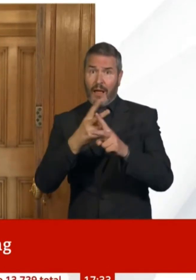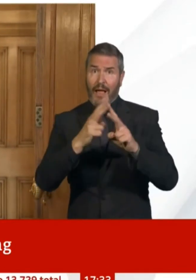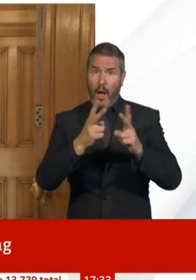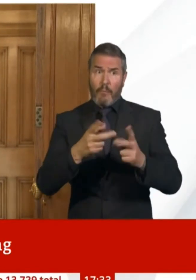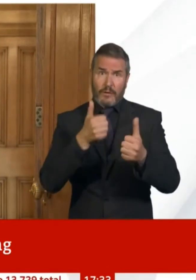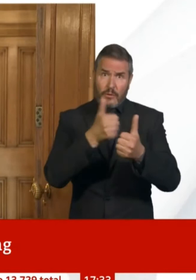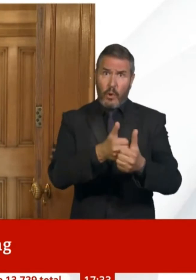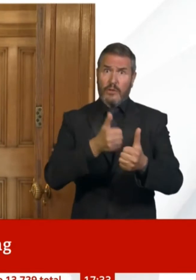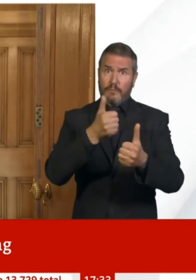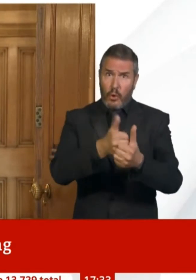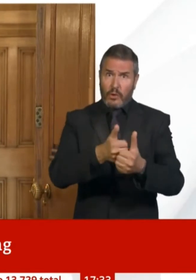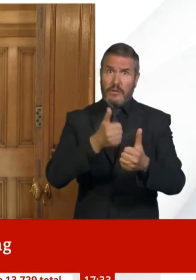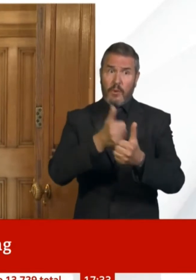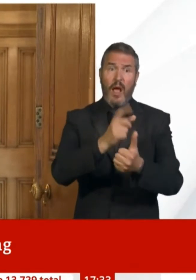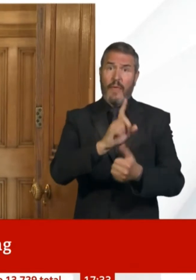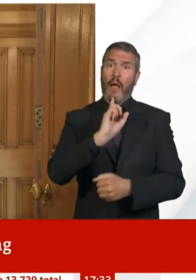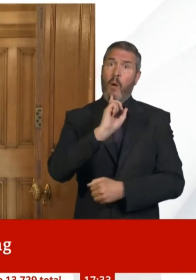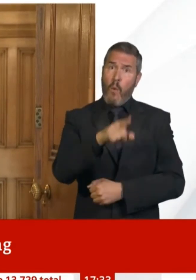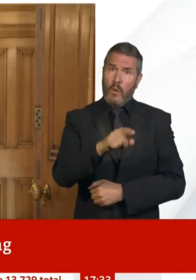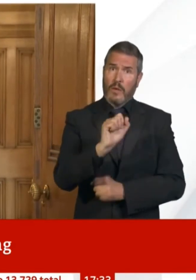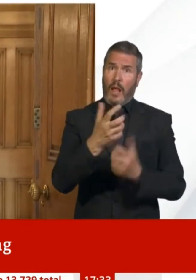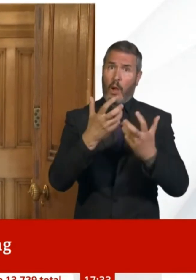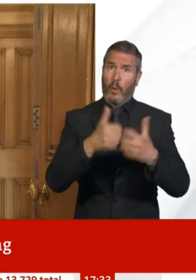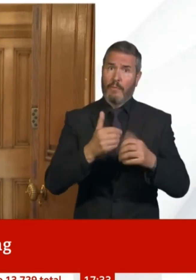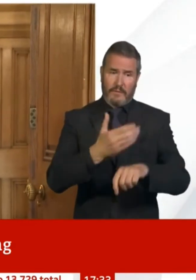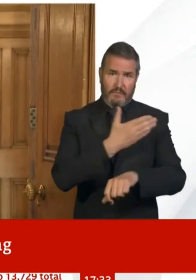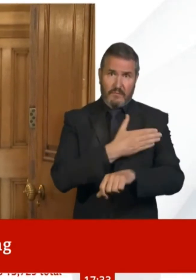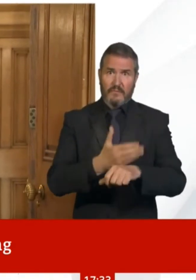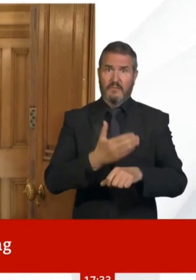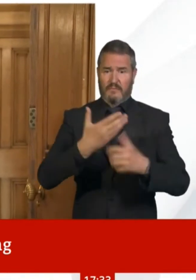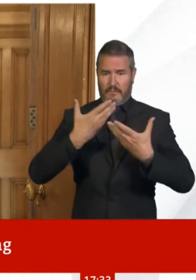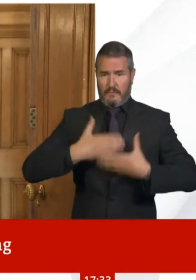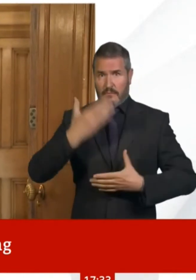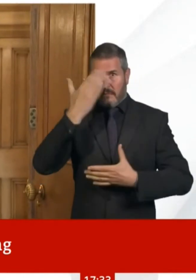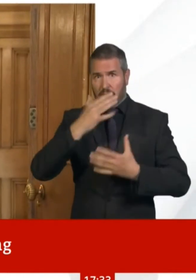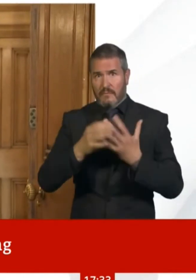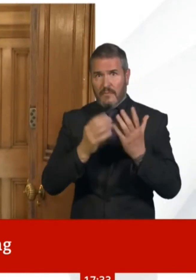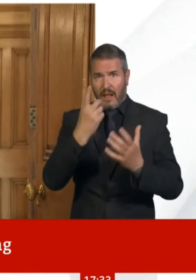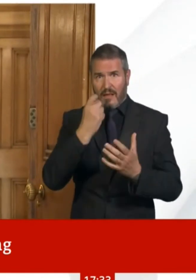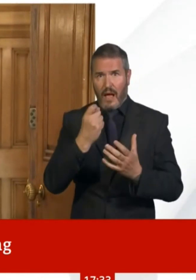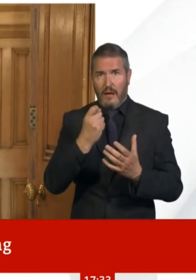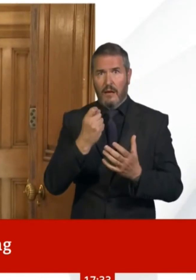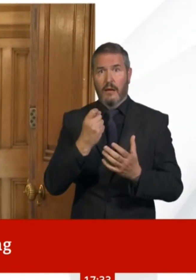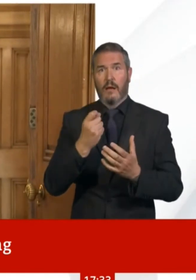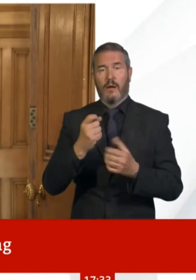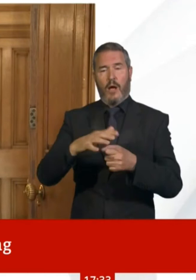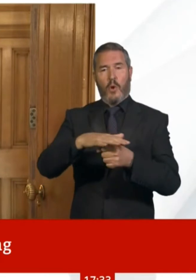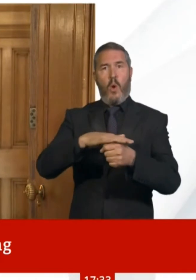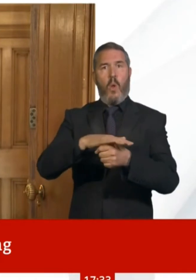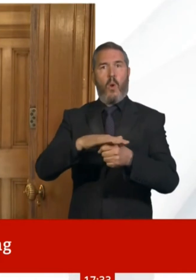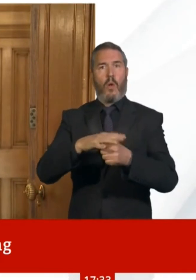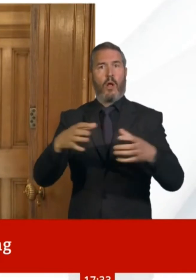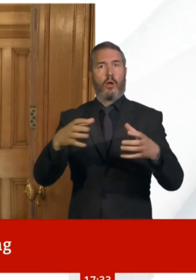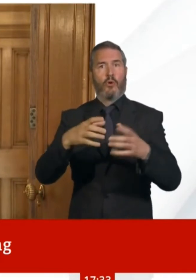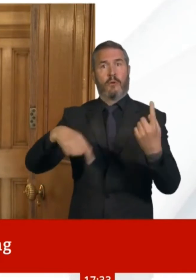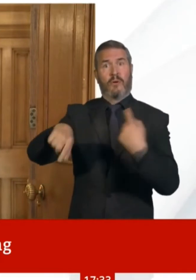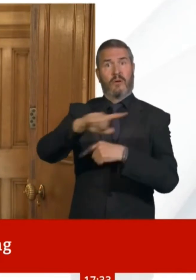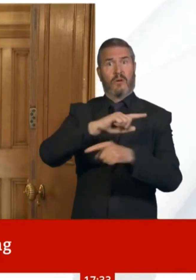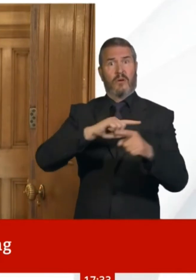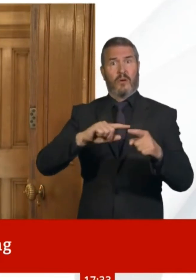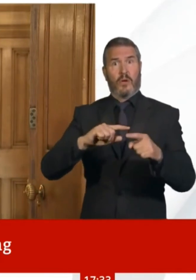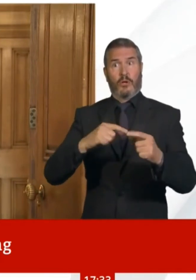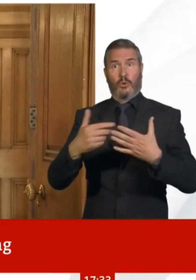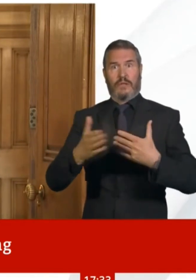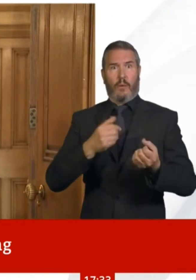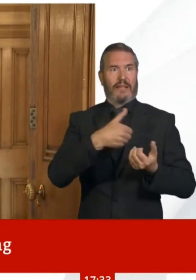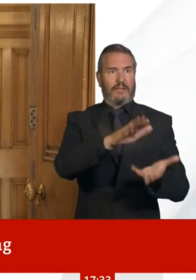different mechanisms to order PPE quickly. We had a local resilience forum drop to deal